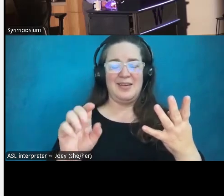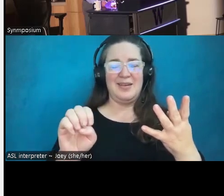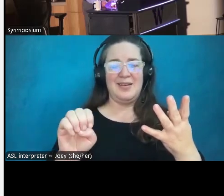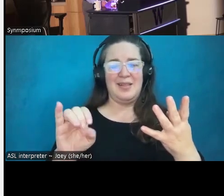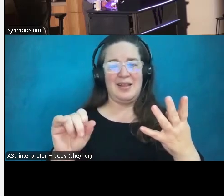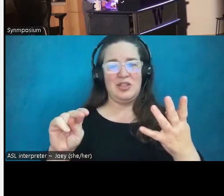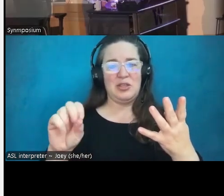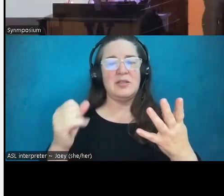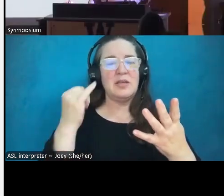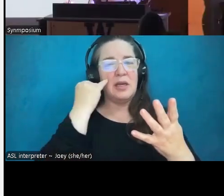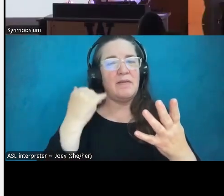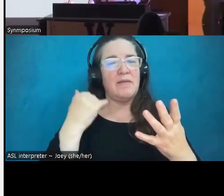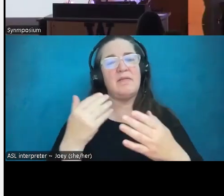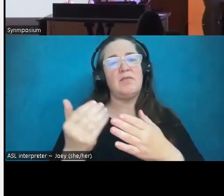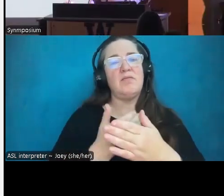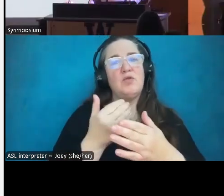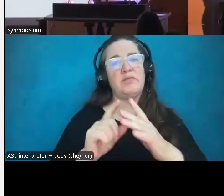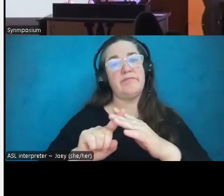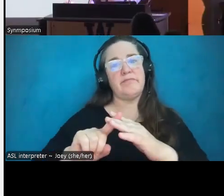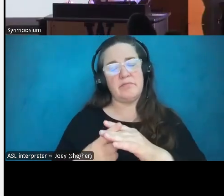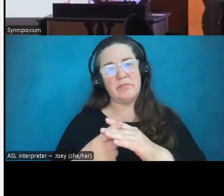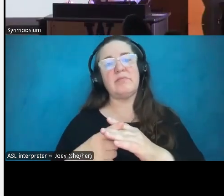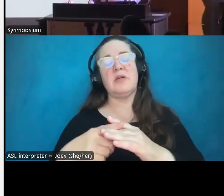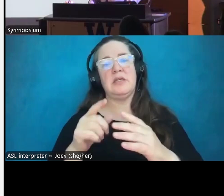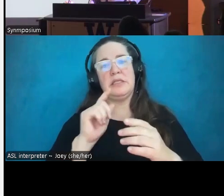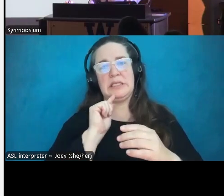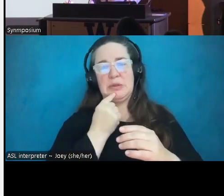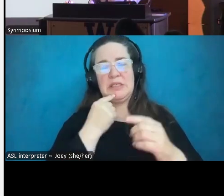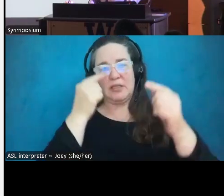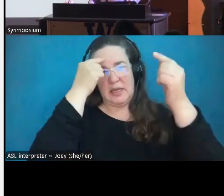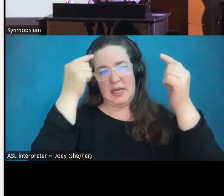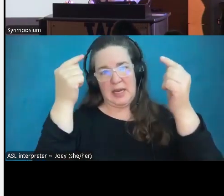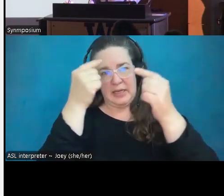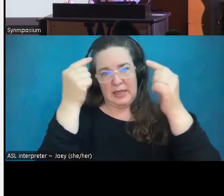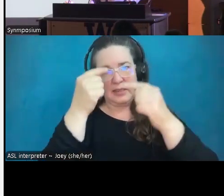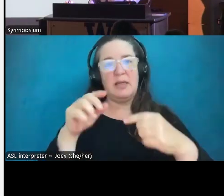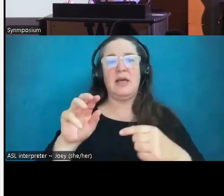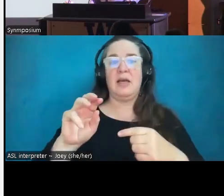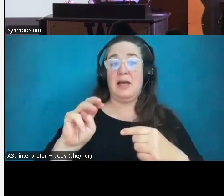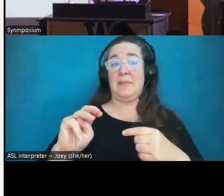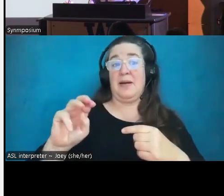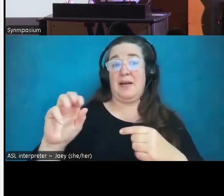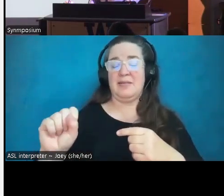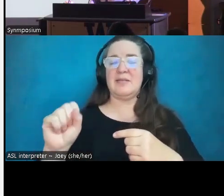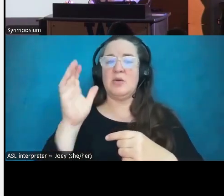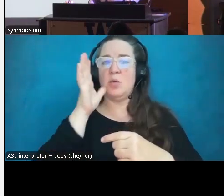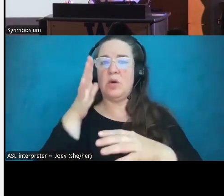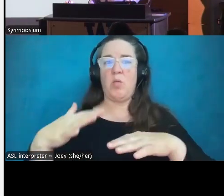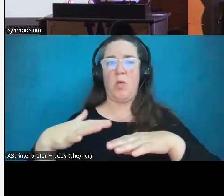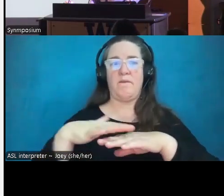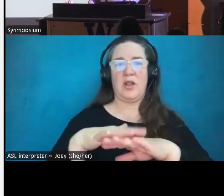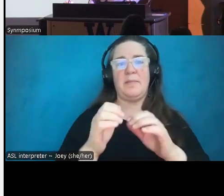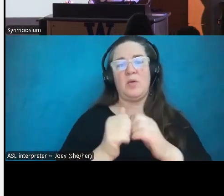severe headaches. Multiple sclerosis occasionally will overlap in terms of brain fog, but there you're looking for the history of